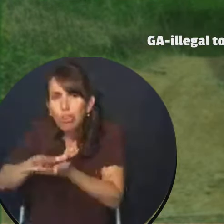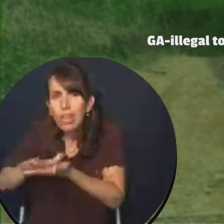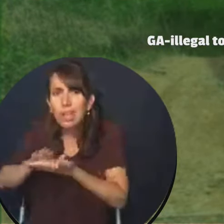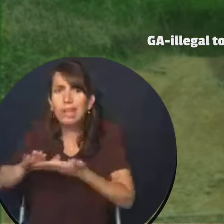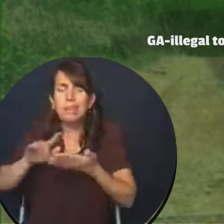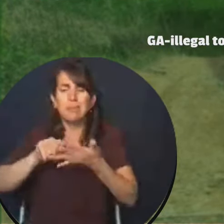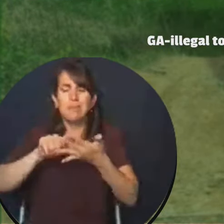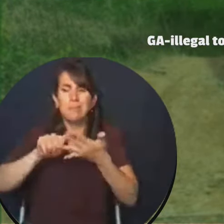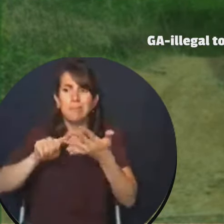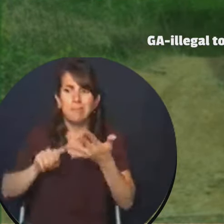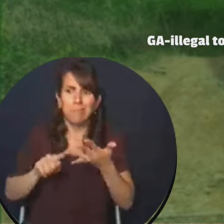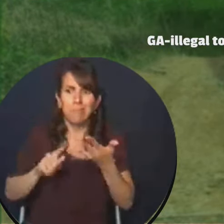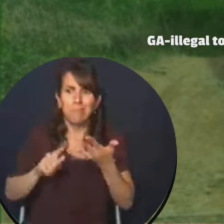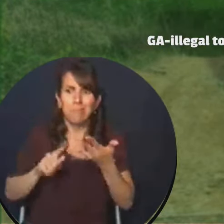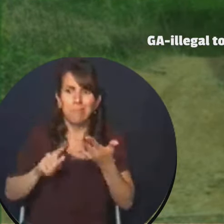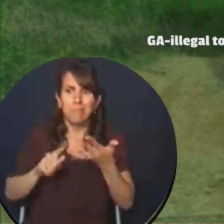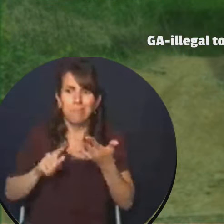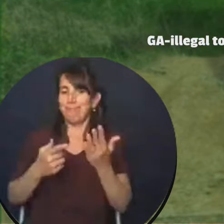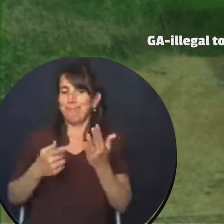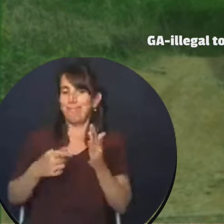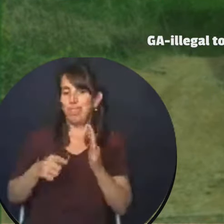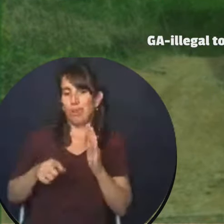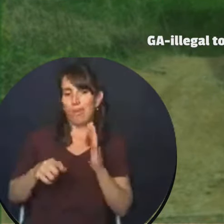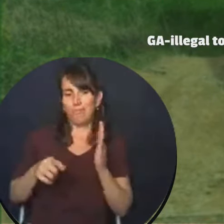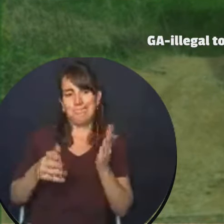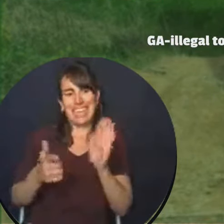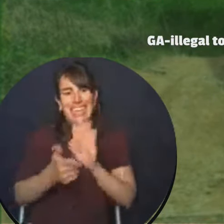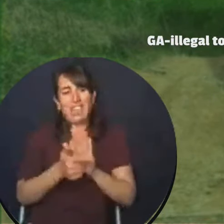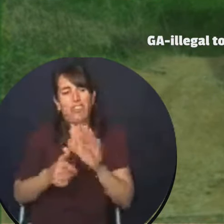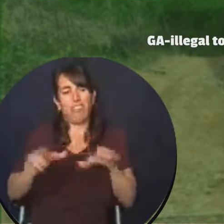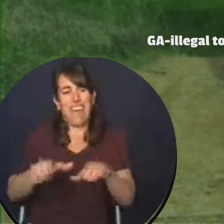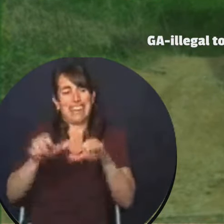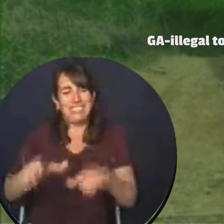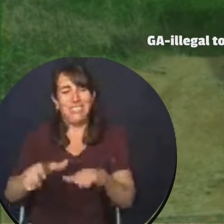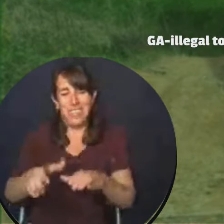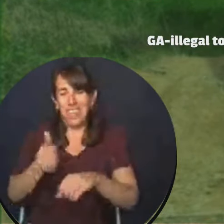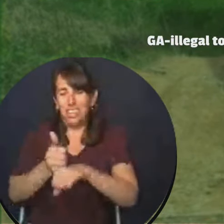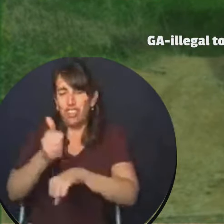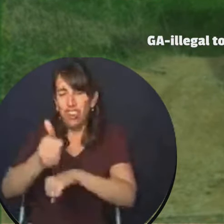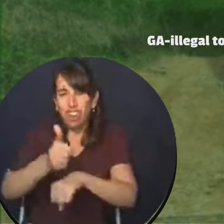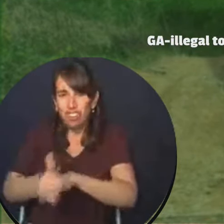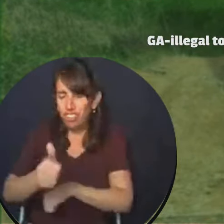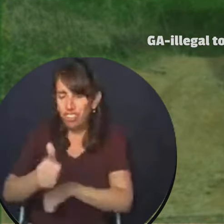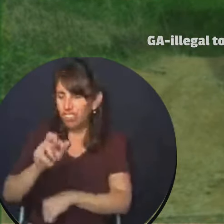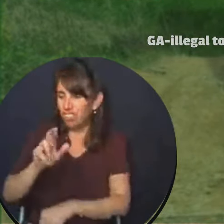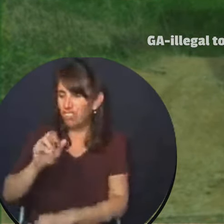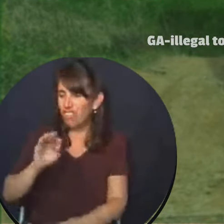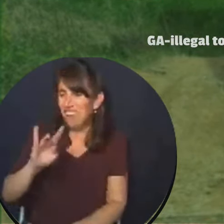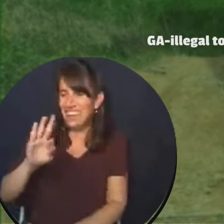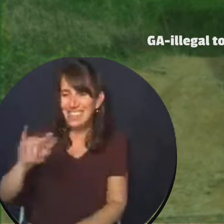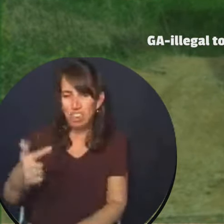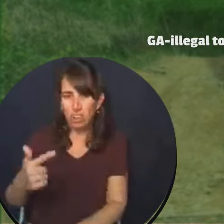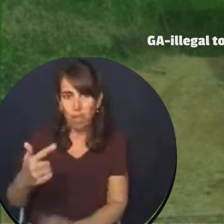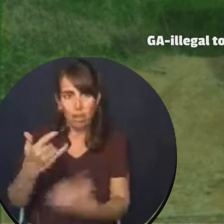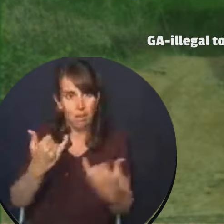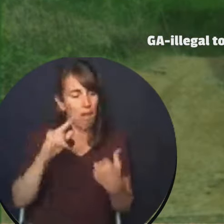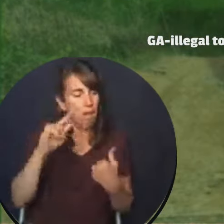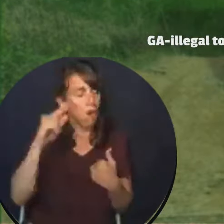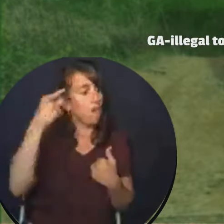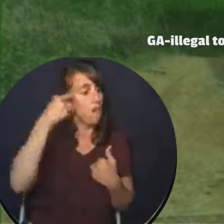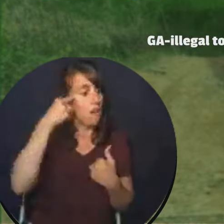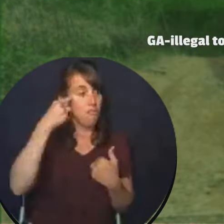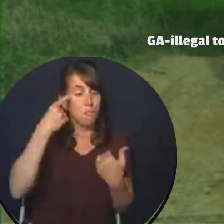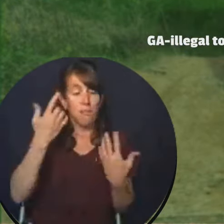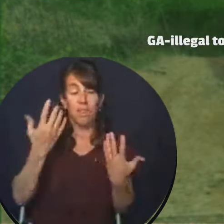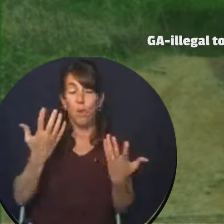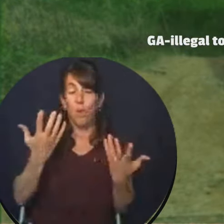government has to go after organizers who are just interested in feeding the people and helping people and making connections between